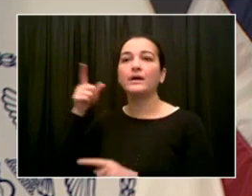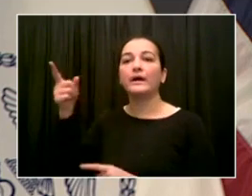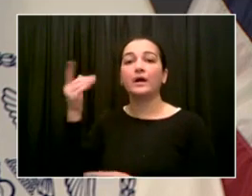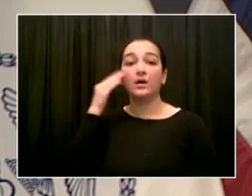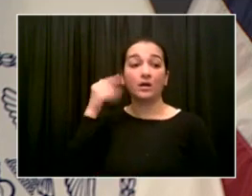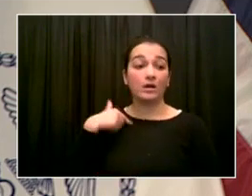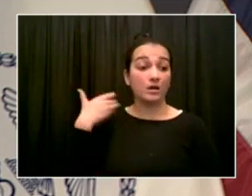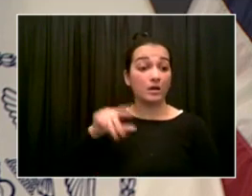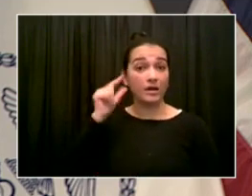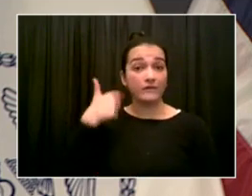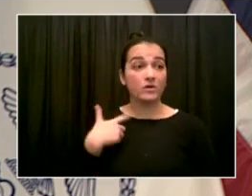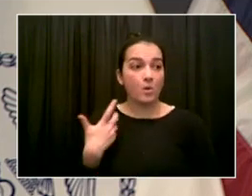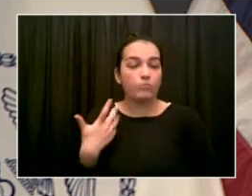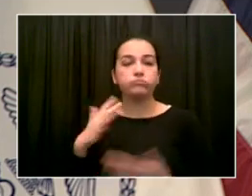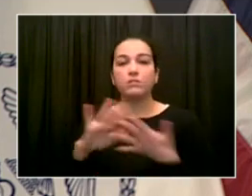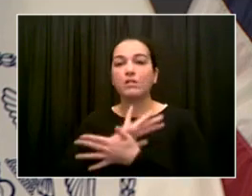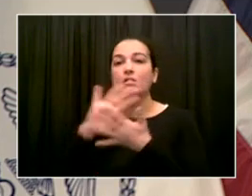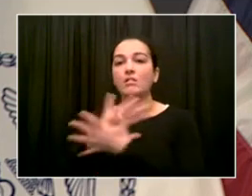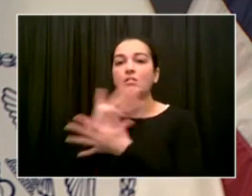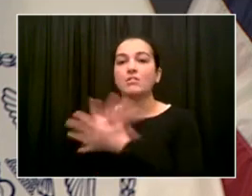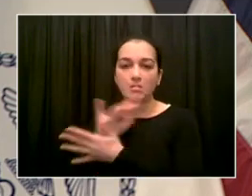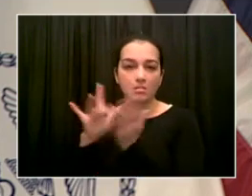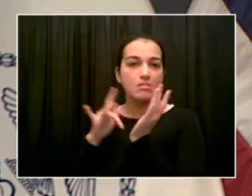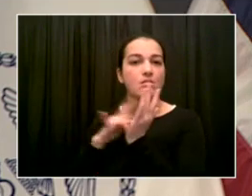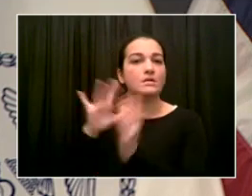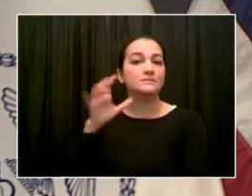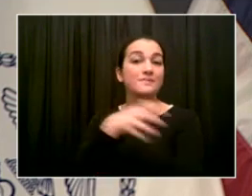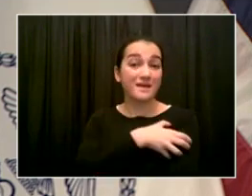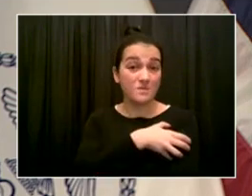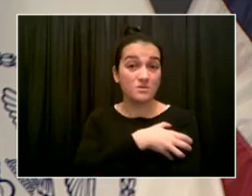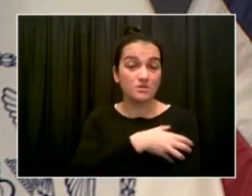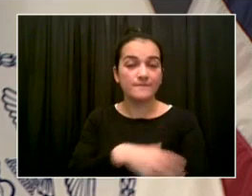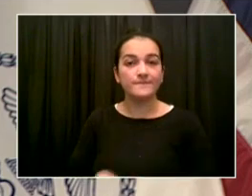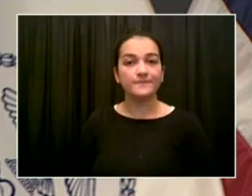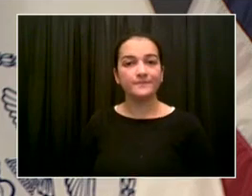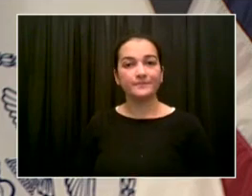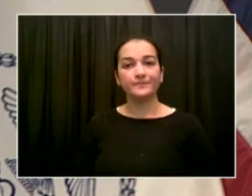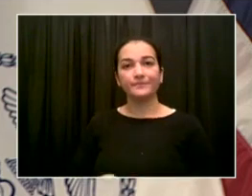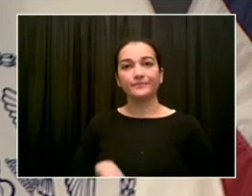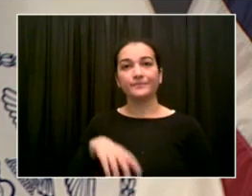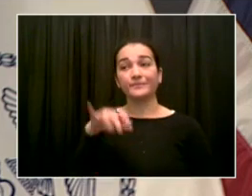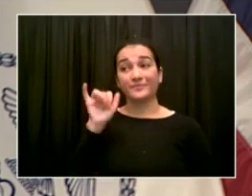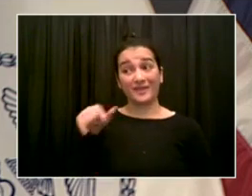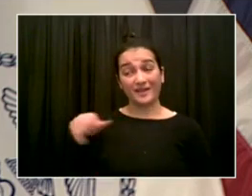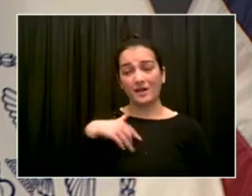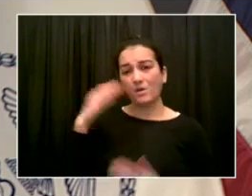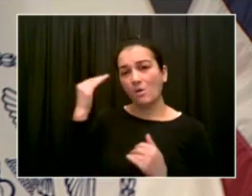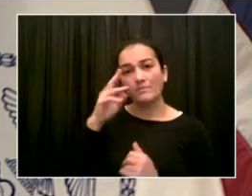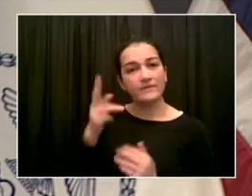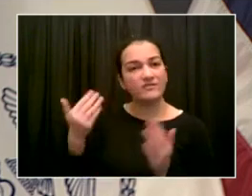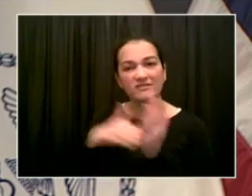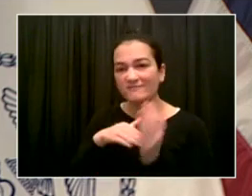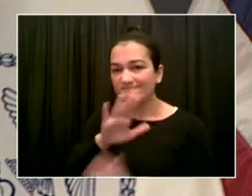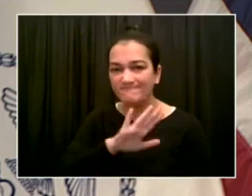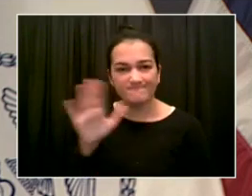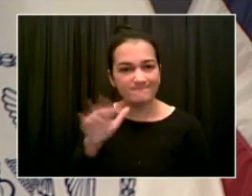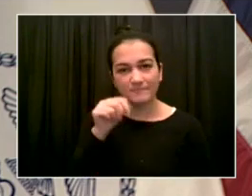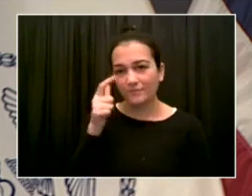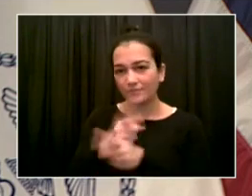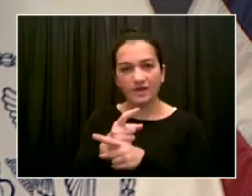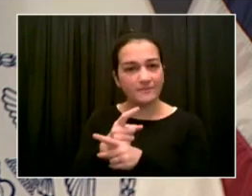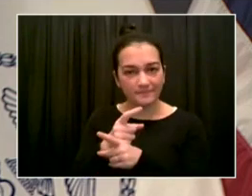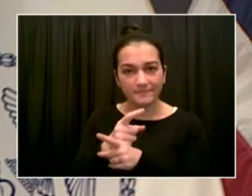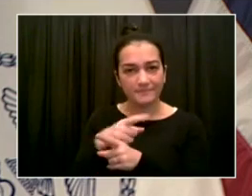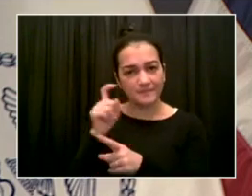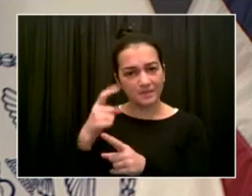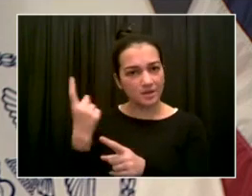ever happens again. That has to, in addition to anything that happens personally with prosecutions directed at the former governor, the other